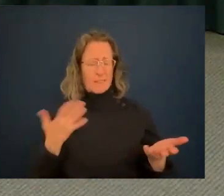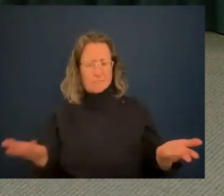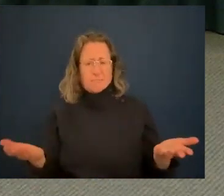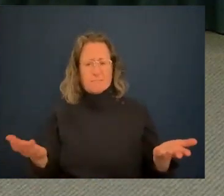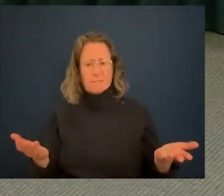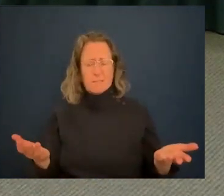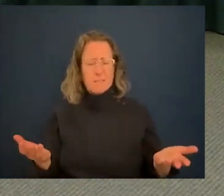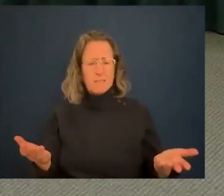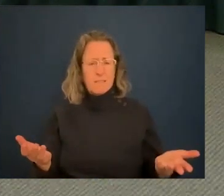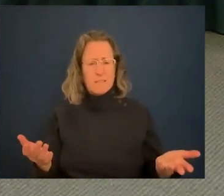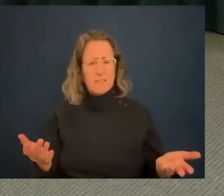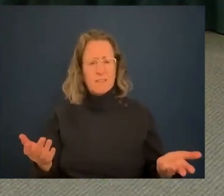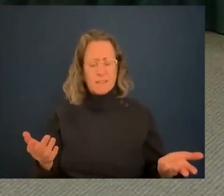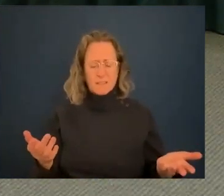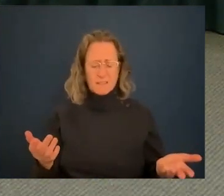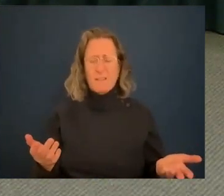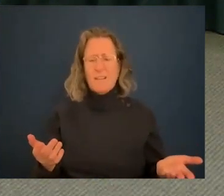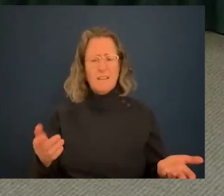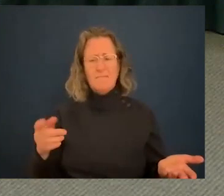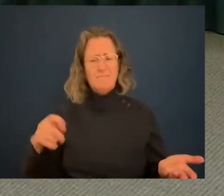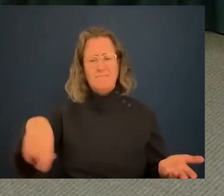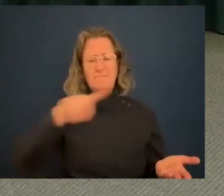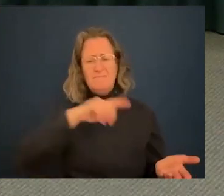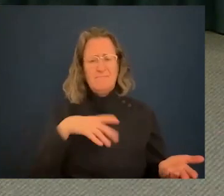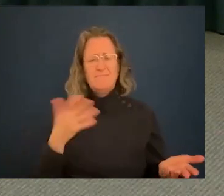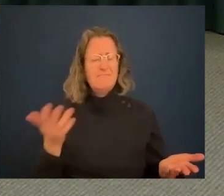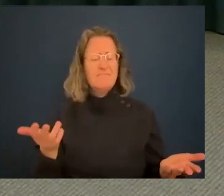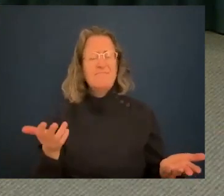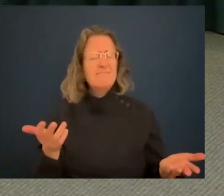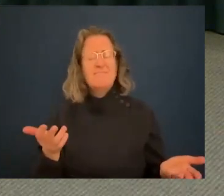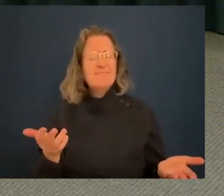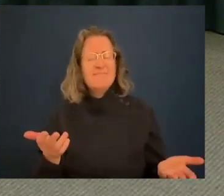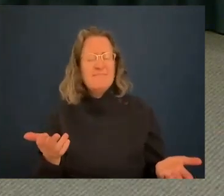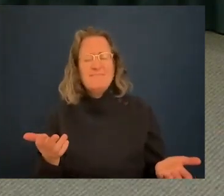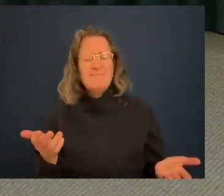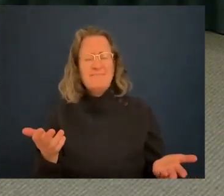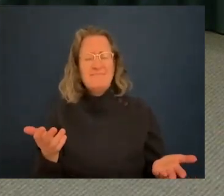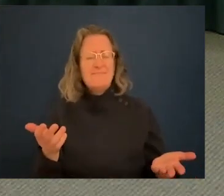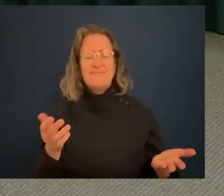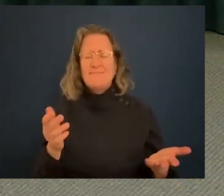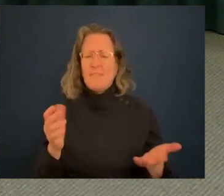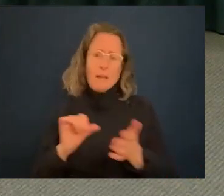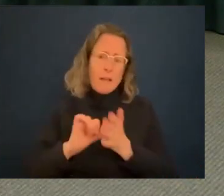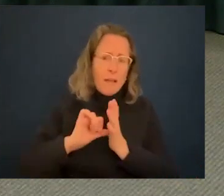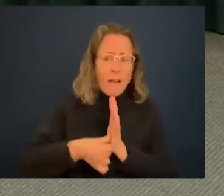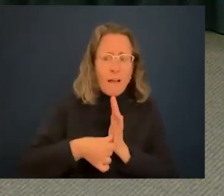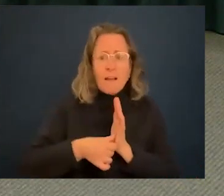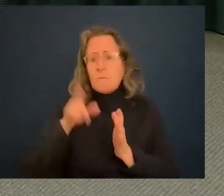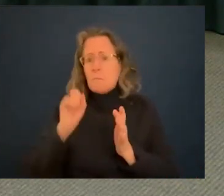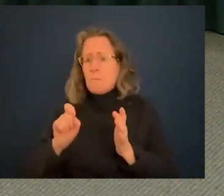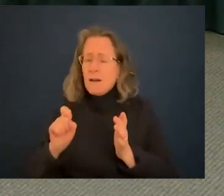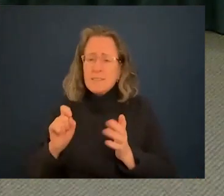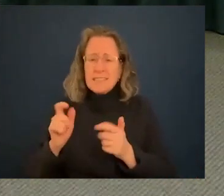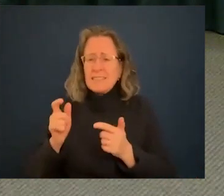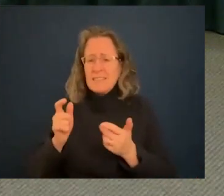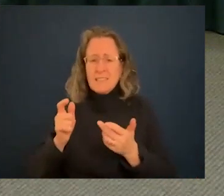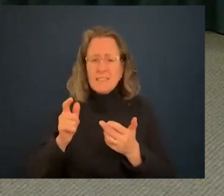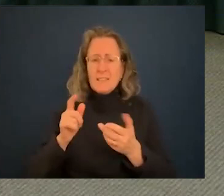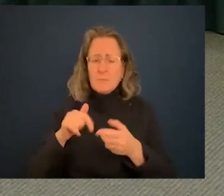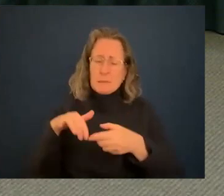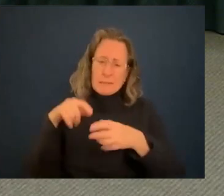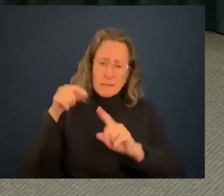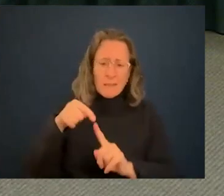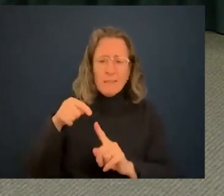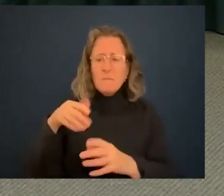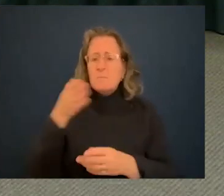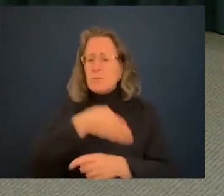uh to put a lot of emphasis on the guarantee portion of this discussion because nobody